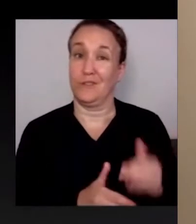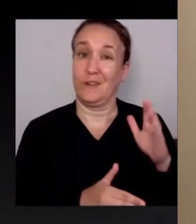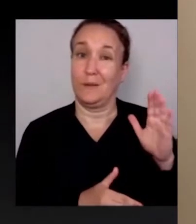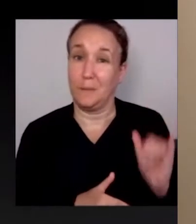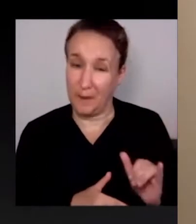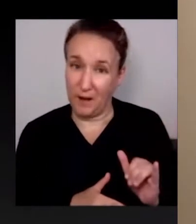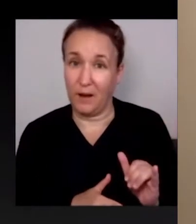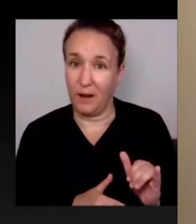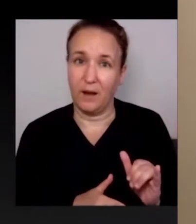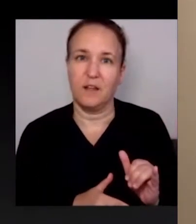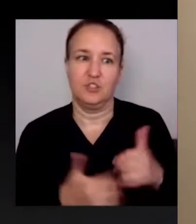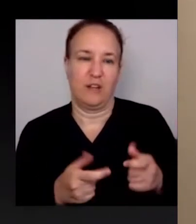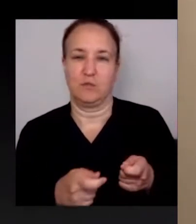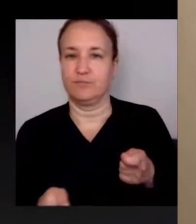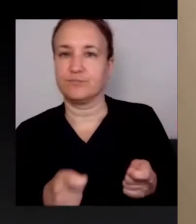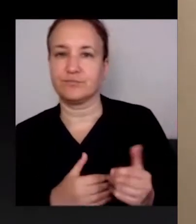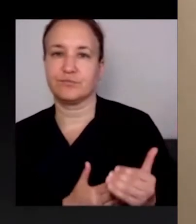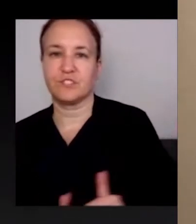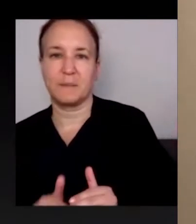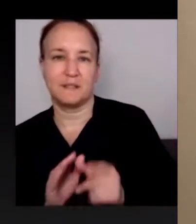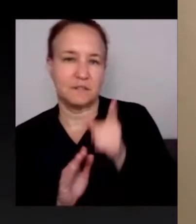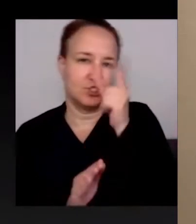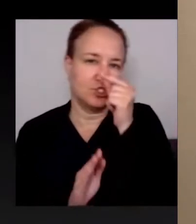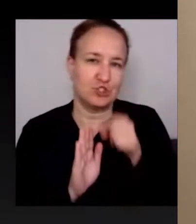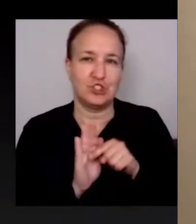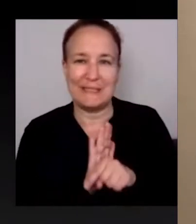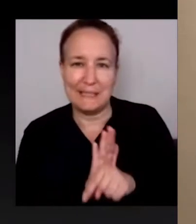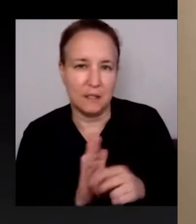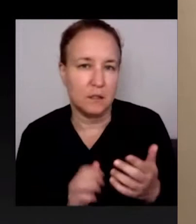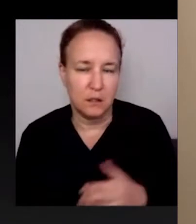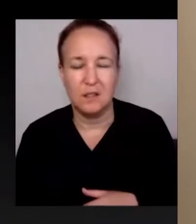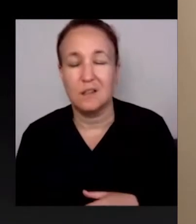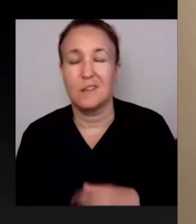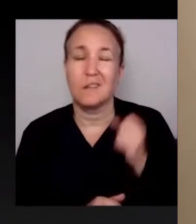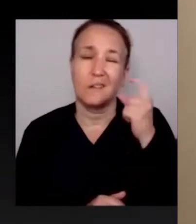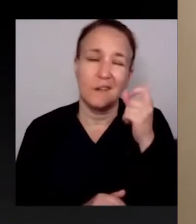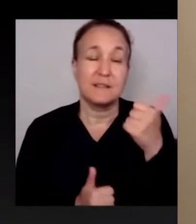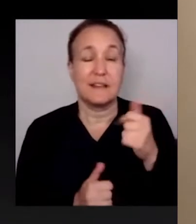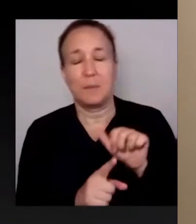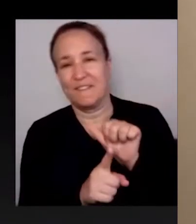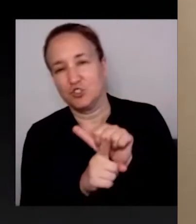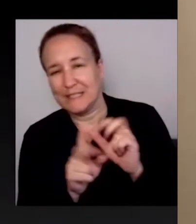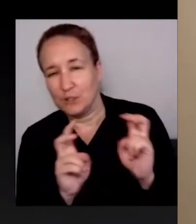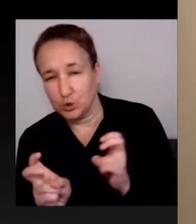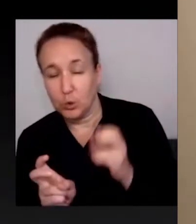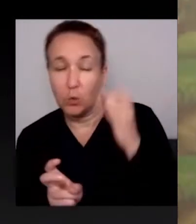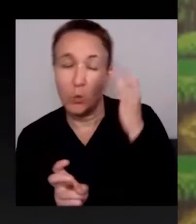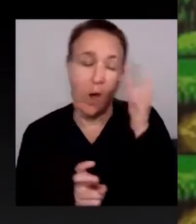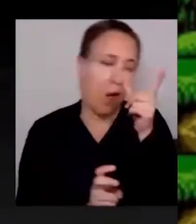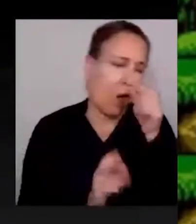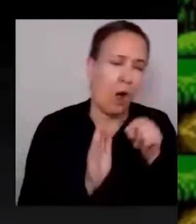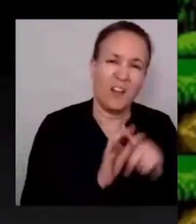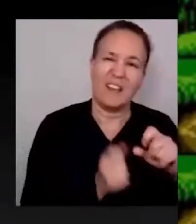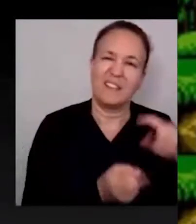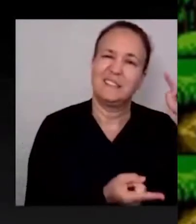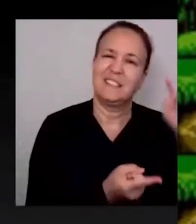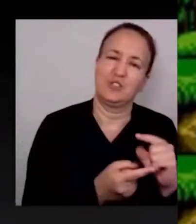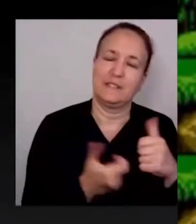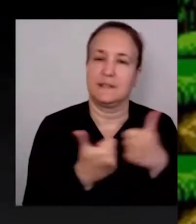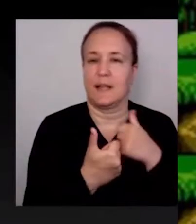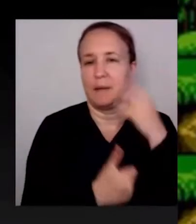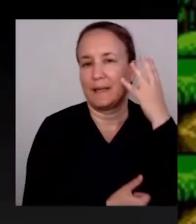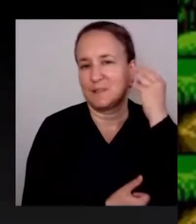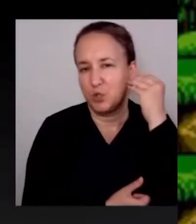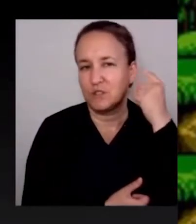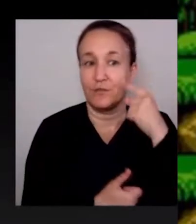cheating. And this is admittedly somewhat of a tricky issue because cheating can certainly decrease the gaming experience for gamers